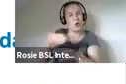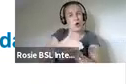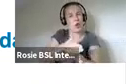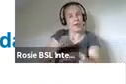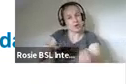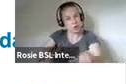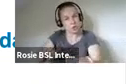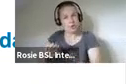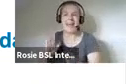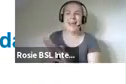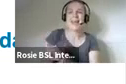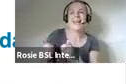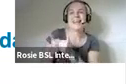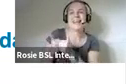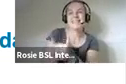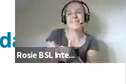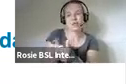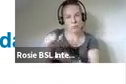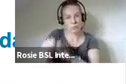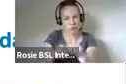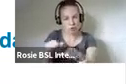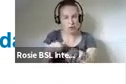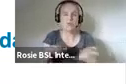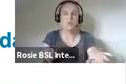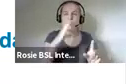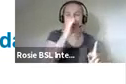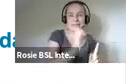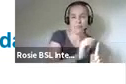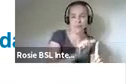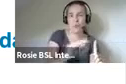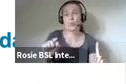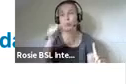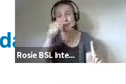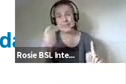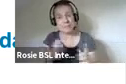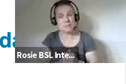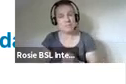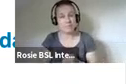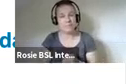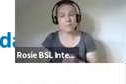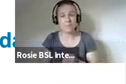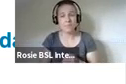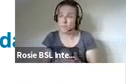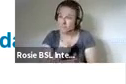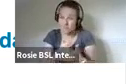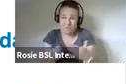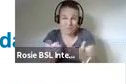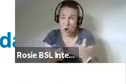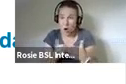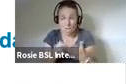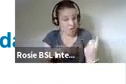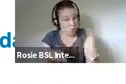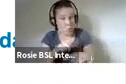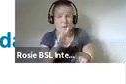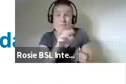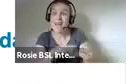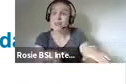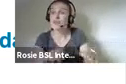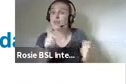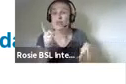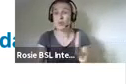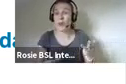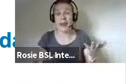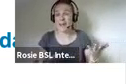for children aged 0 to 6. Because too often we find children too late. And we should also make sure